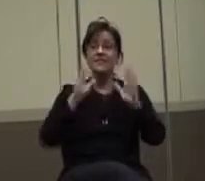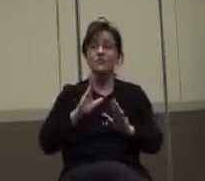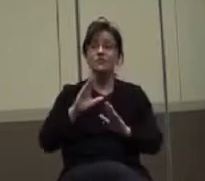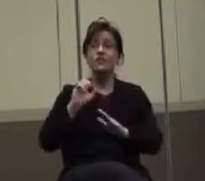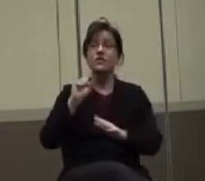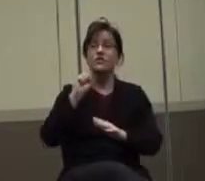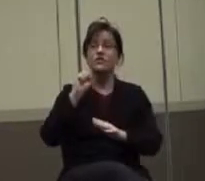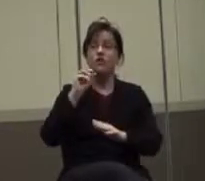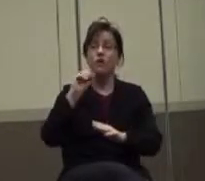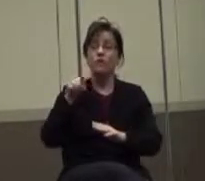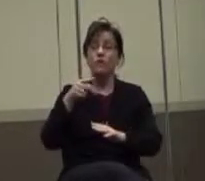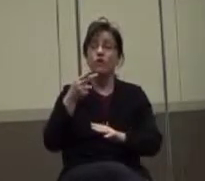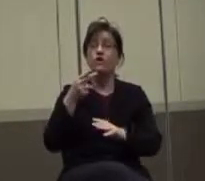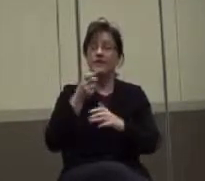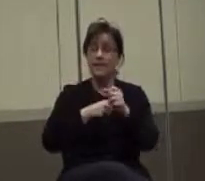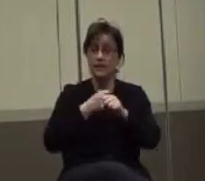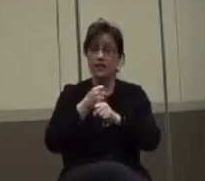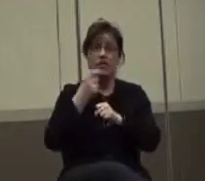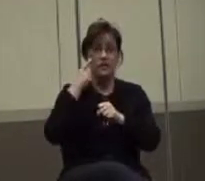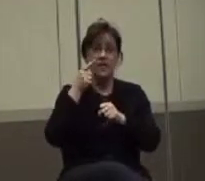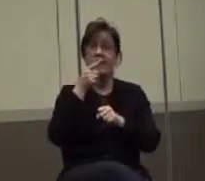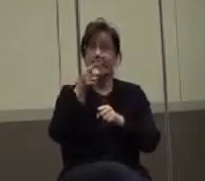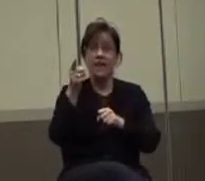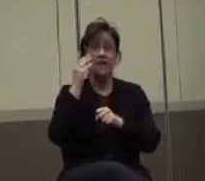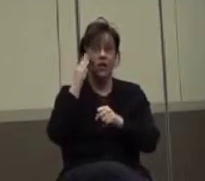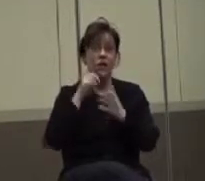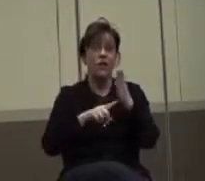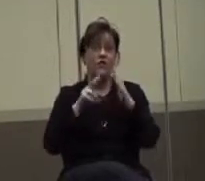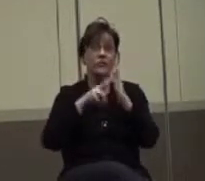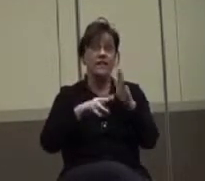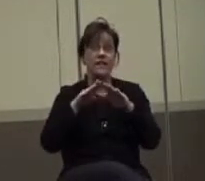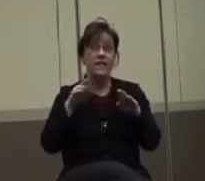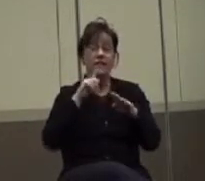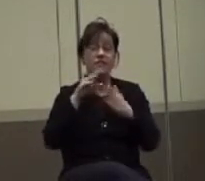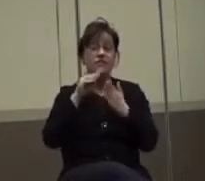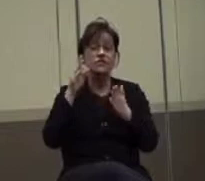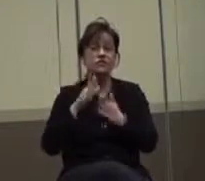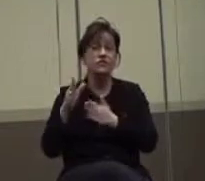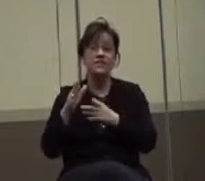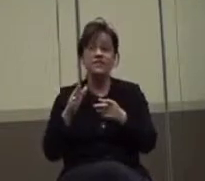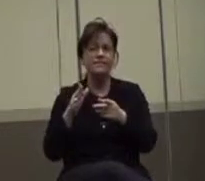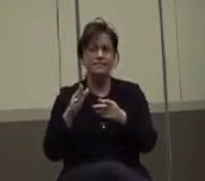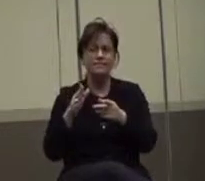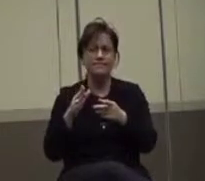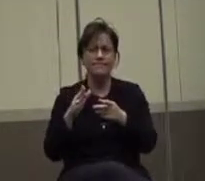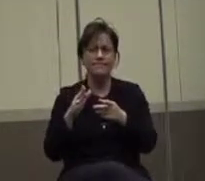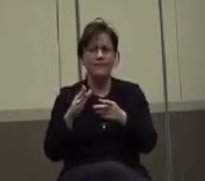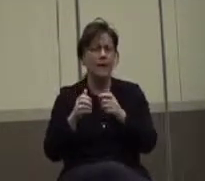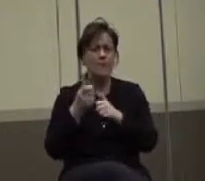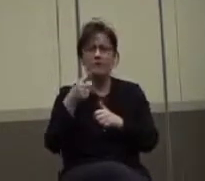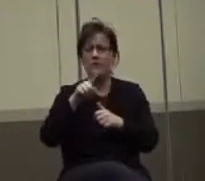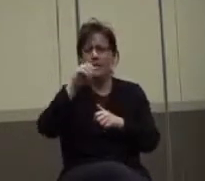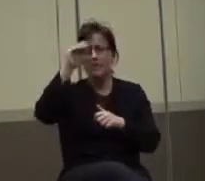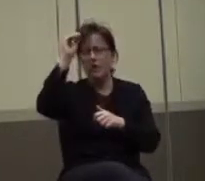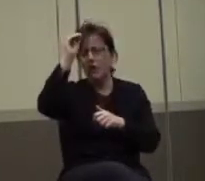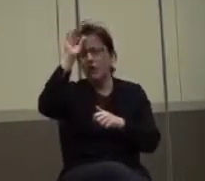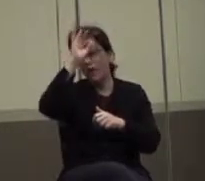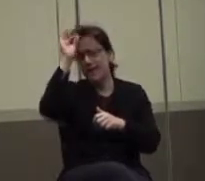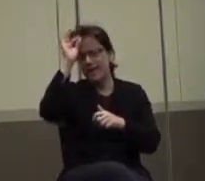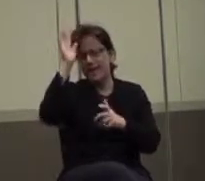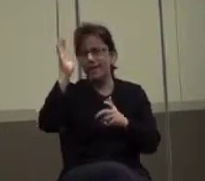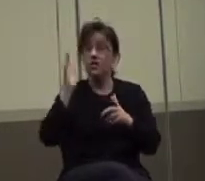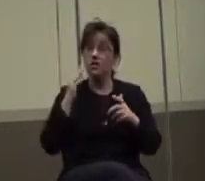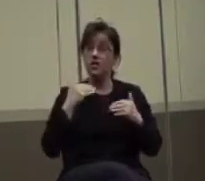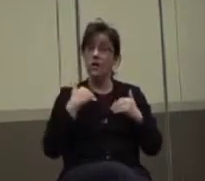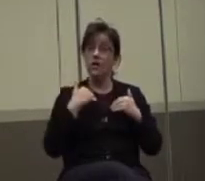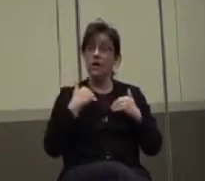what the reading level is of their students in their classroom? Most of them haven't a clue. Do we have that information readily available? Yeah, now,